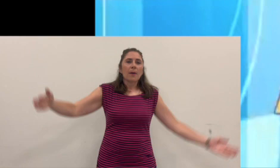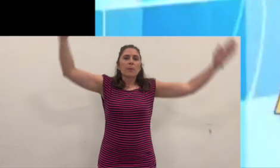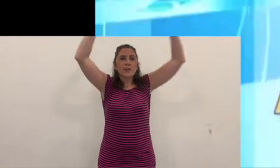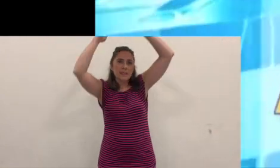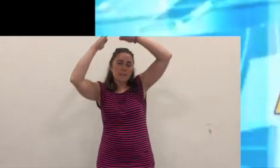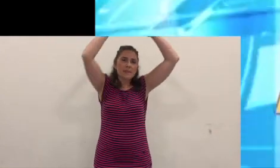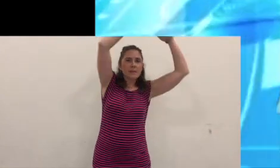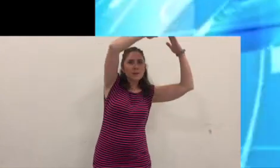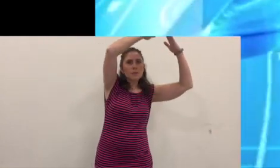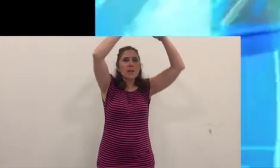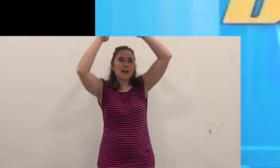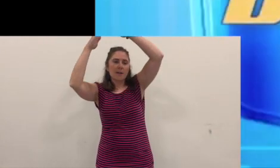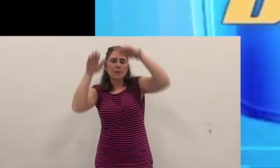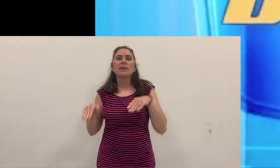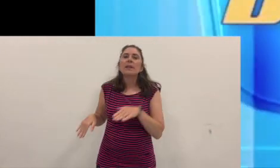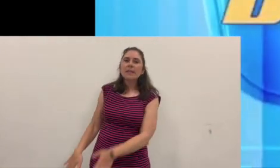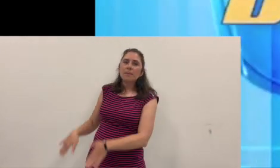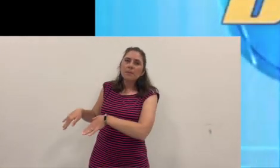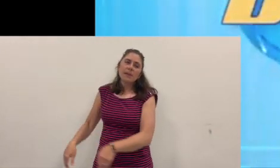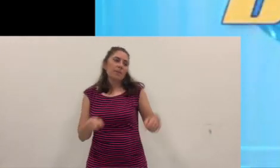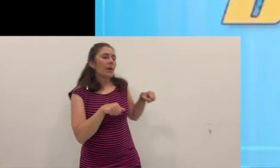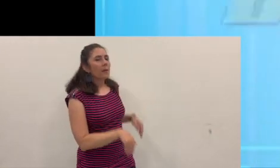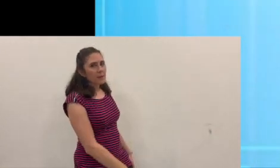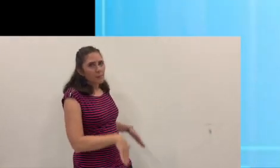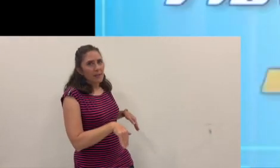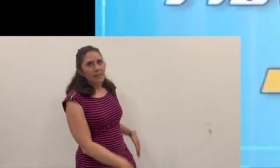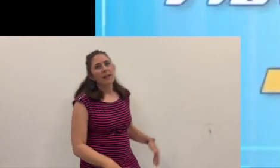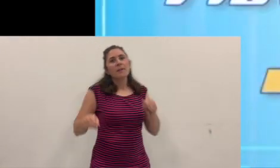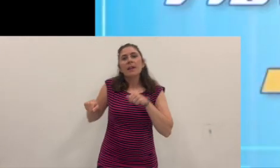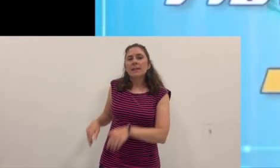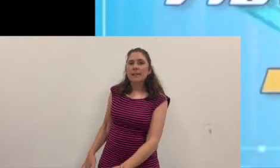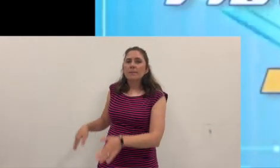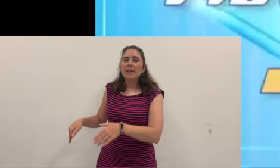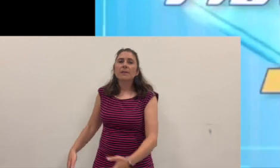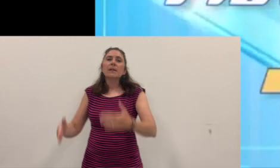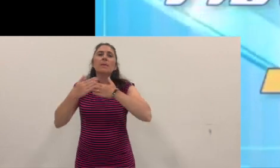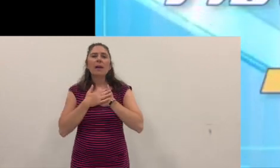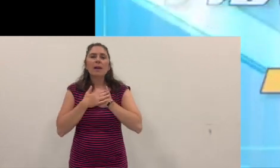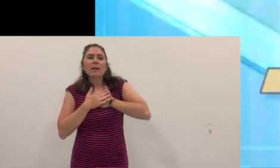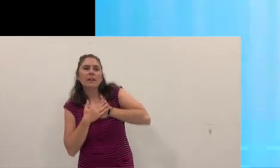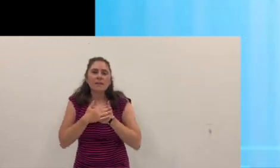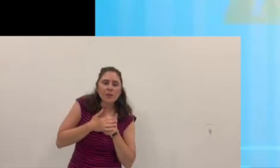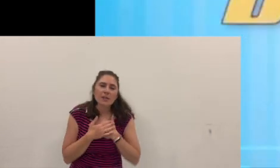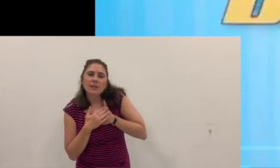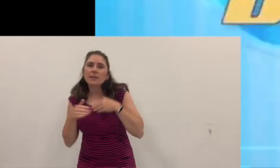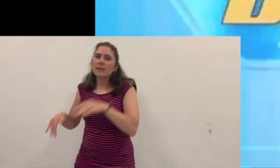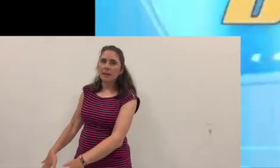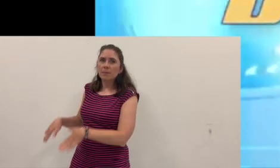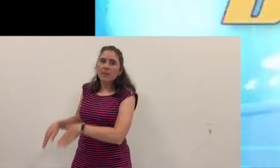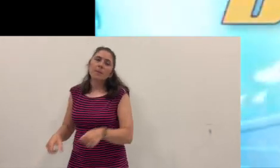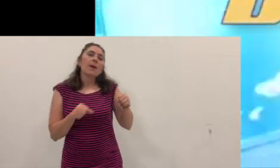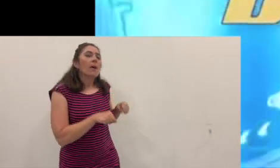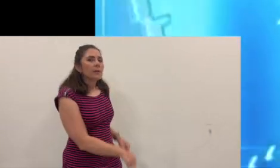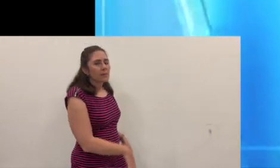deep down to the house. Deep, deep, all deep down, down. Deep down in my heart, I love you, Jesus. Deep, deep,